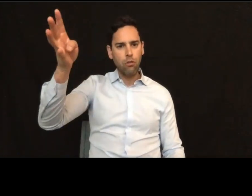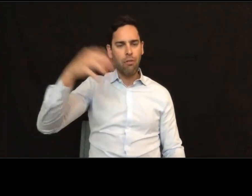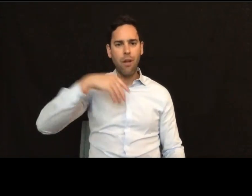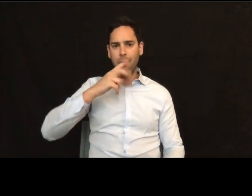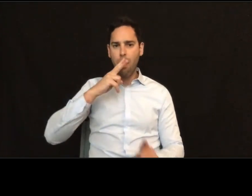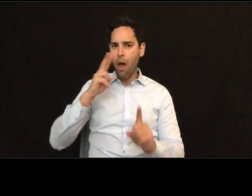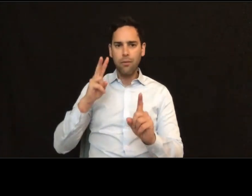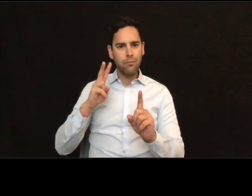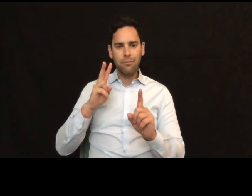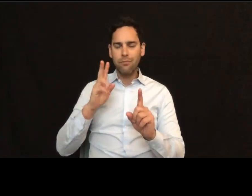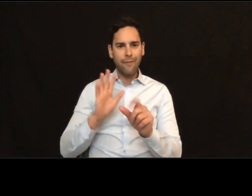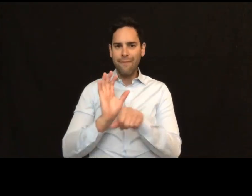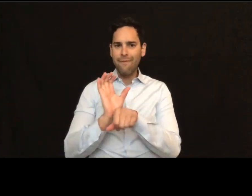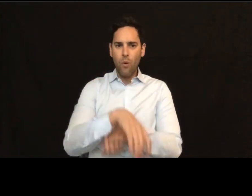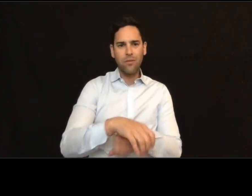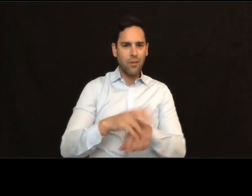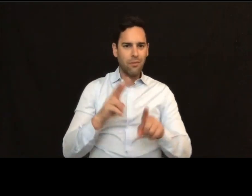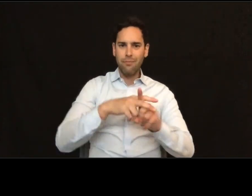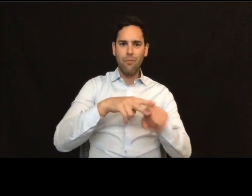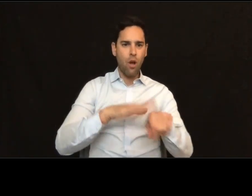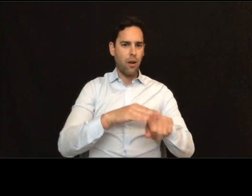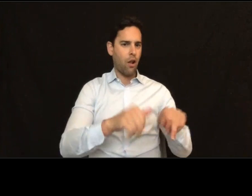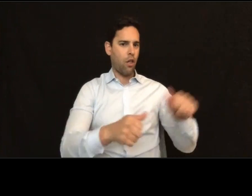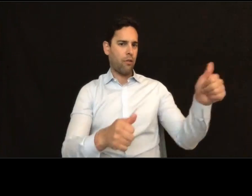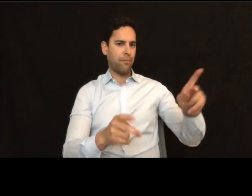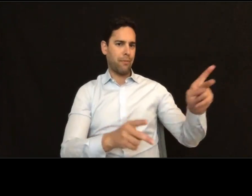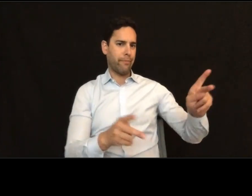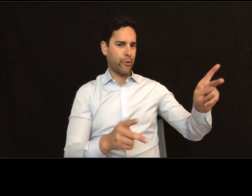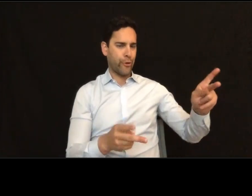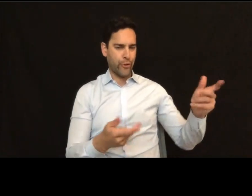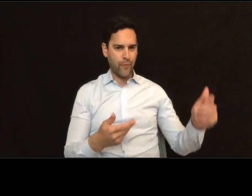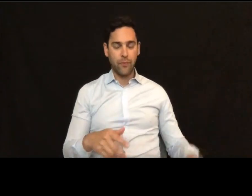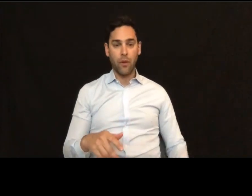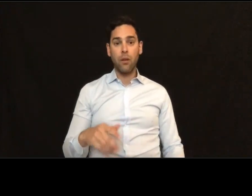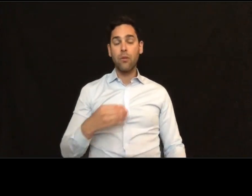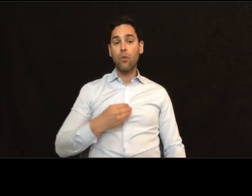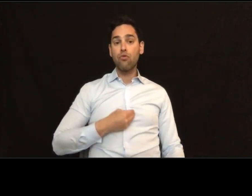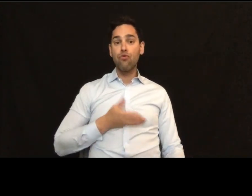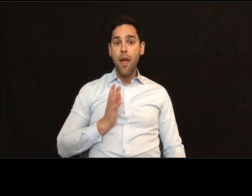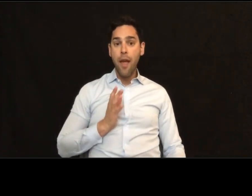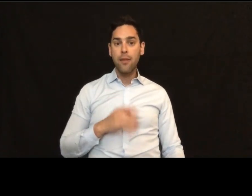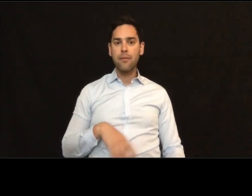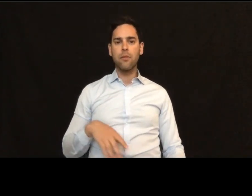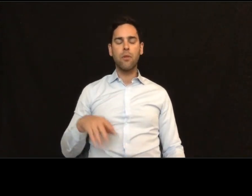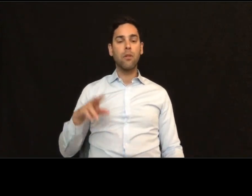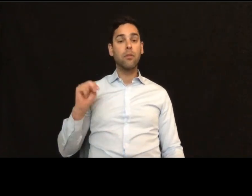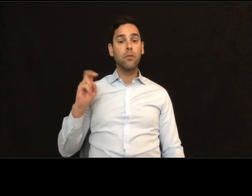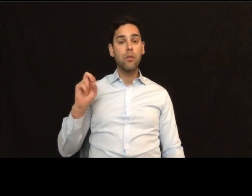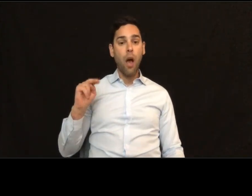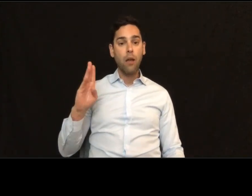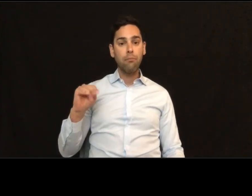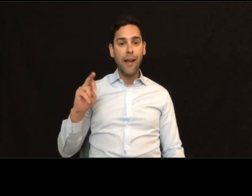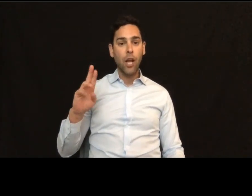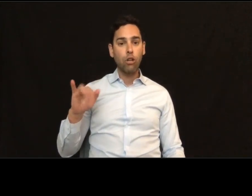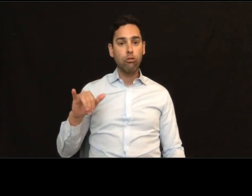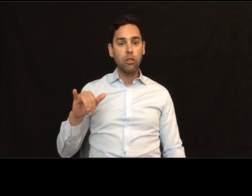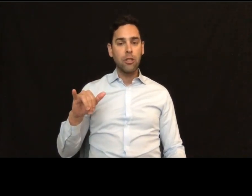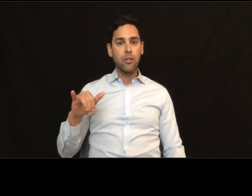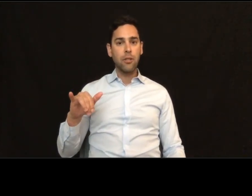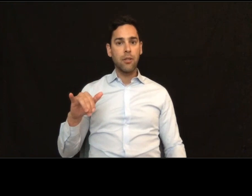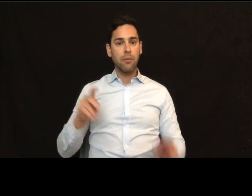So trans and non-binary people and anybody who's sort of wants to support those people using the A